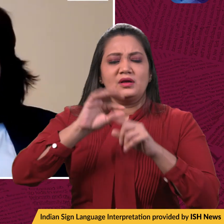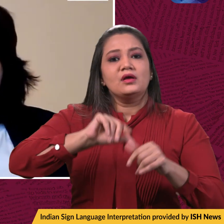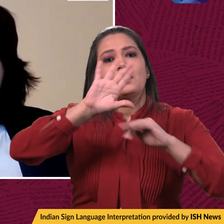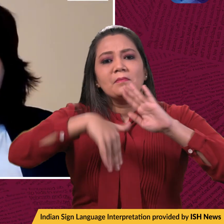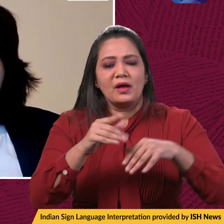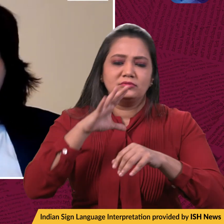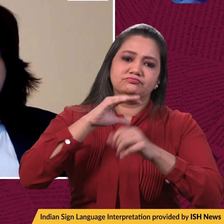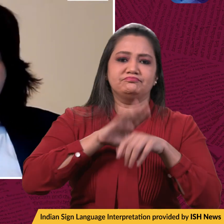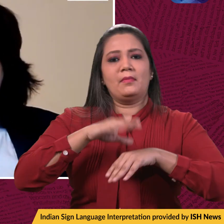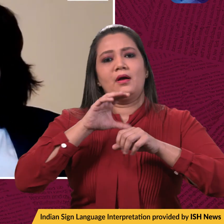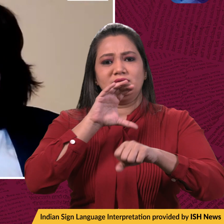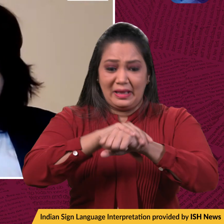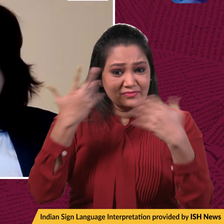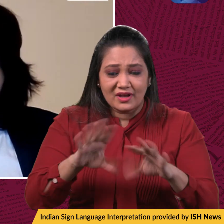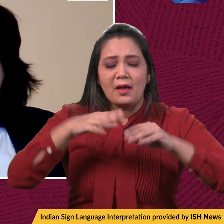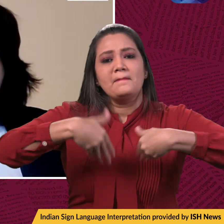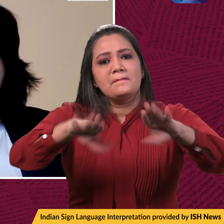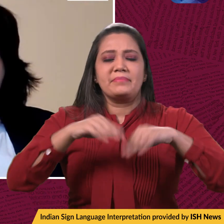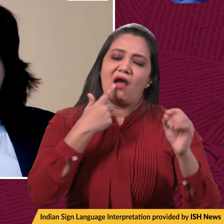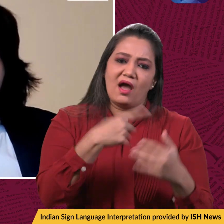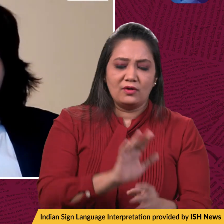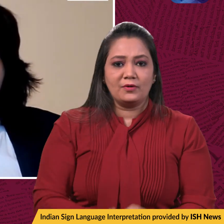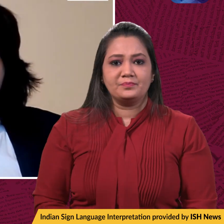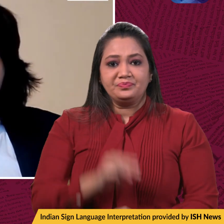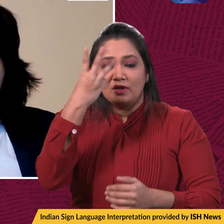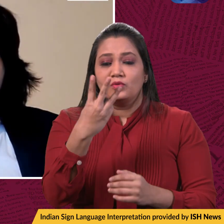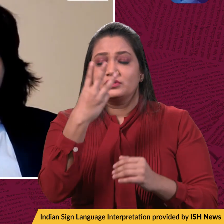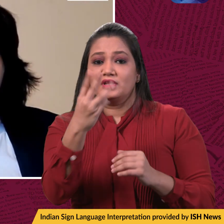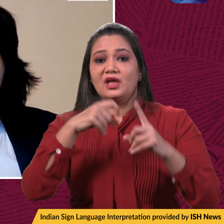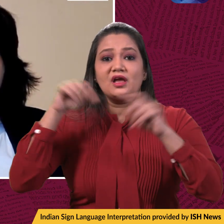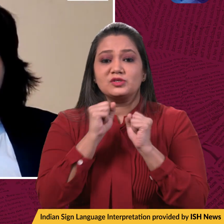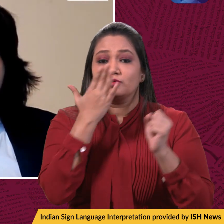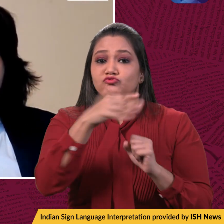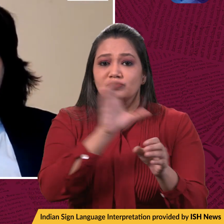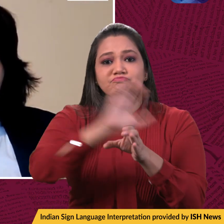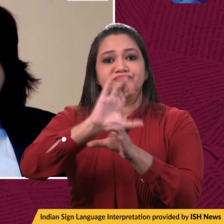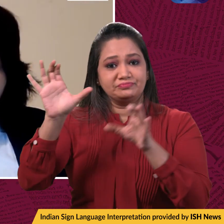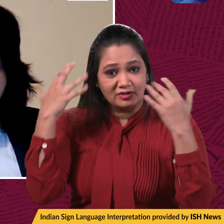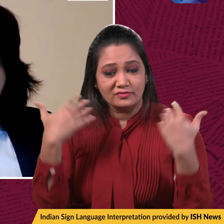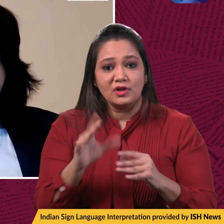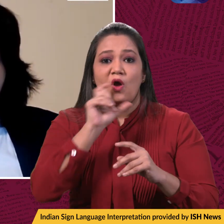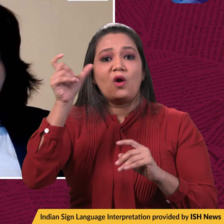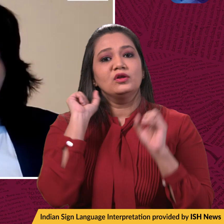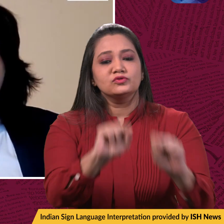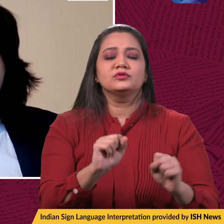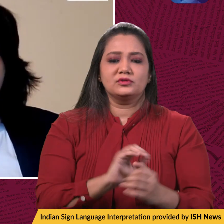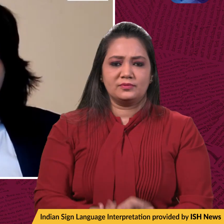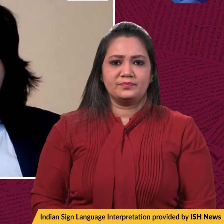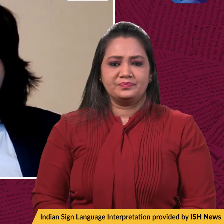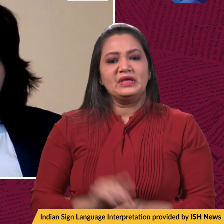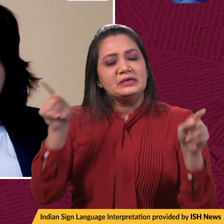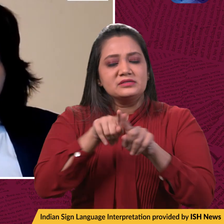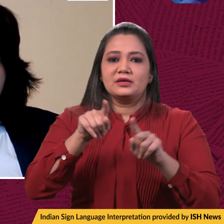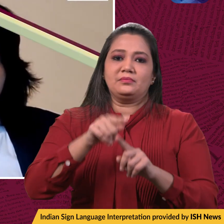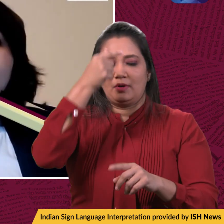later released on bail. Not just that, in Agra, 3 Kashmiri students were also rusticated from college for